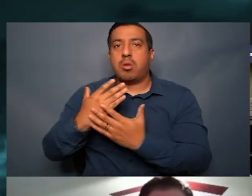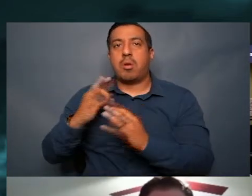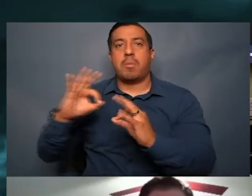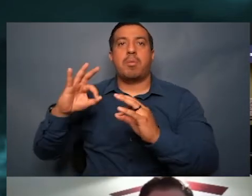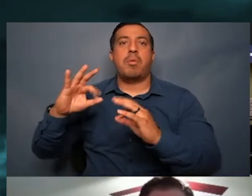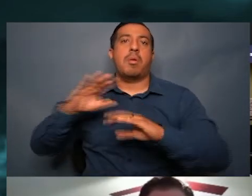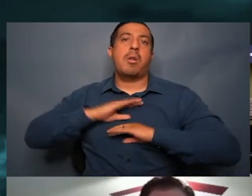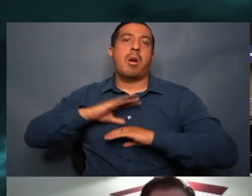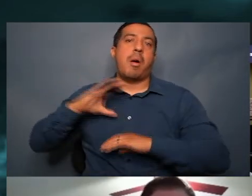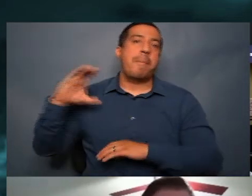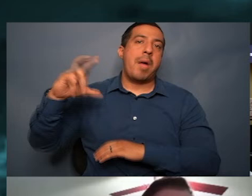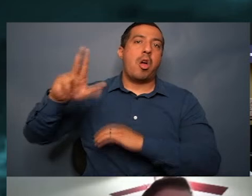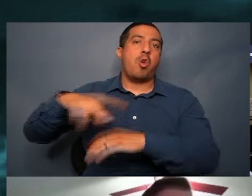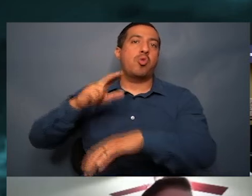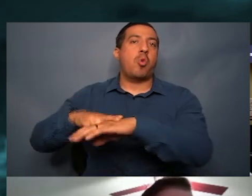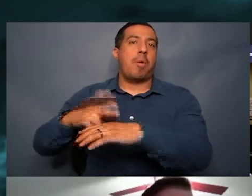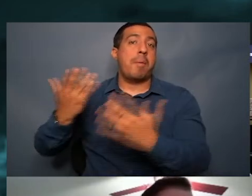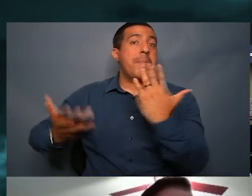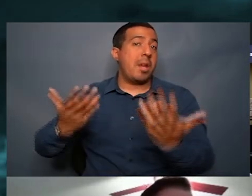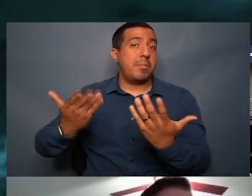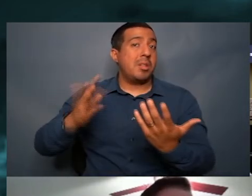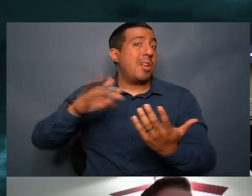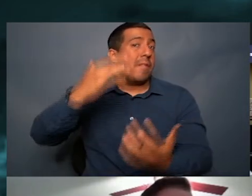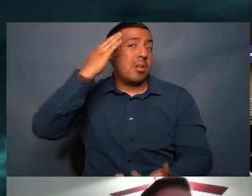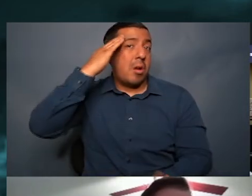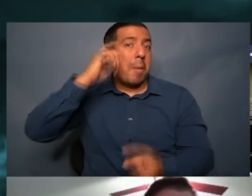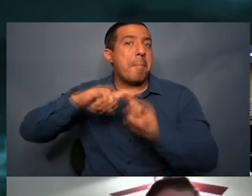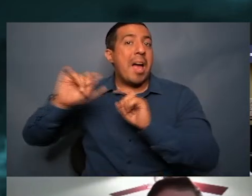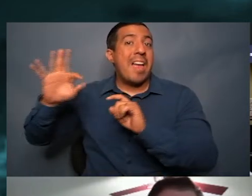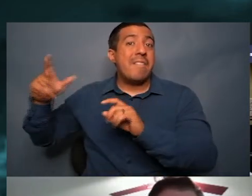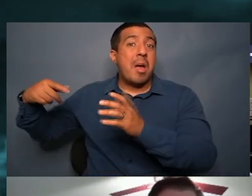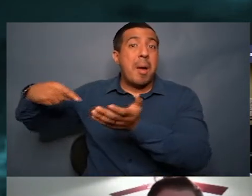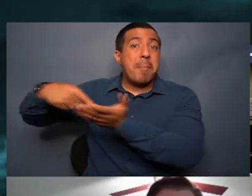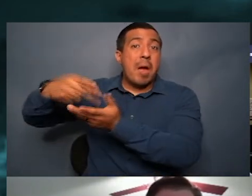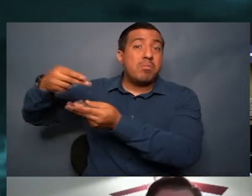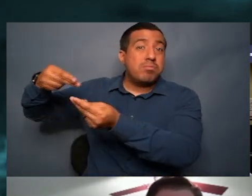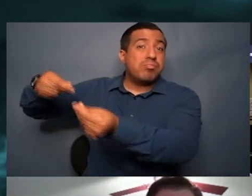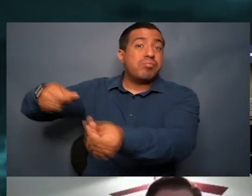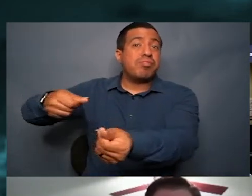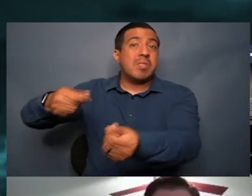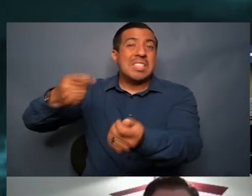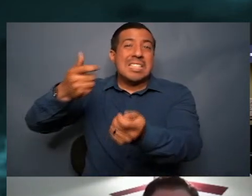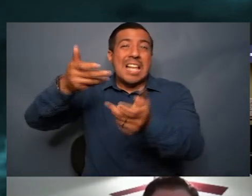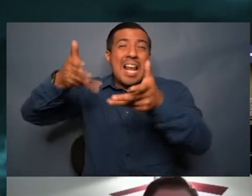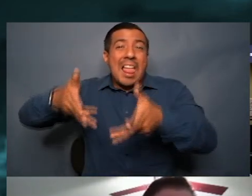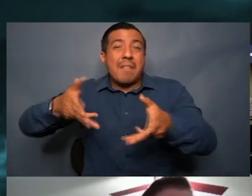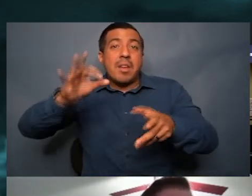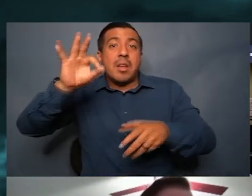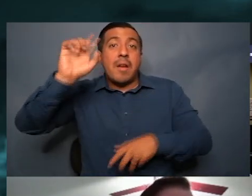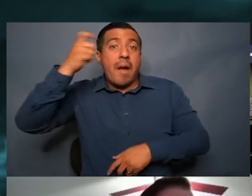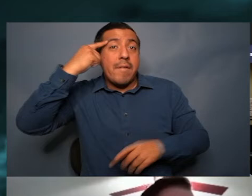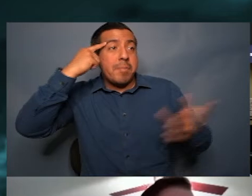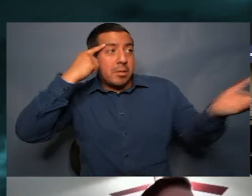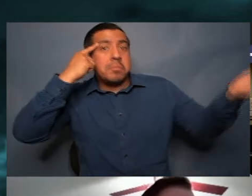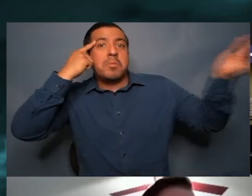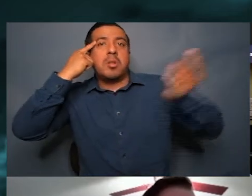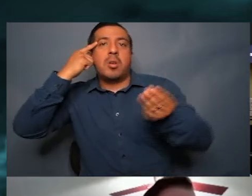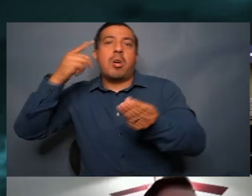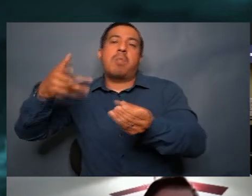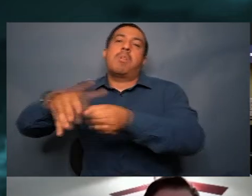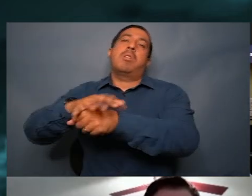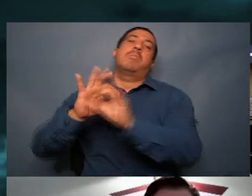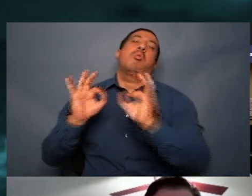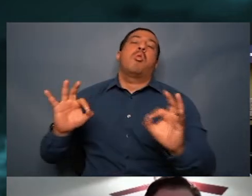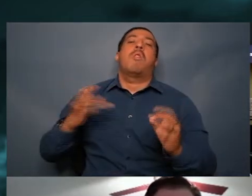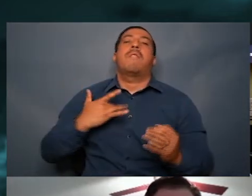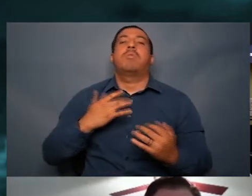just speaking of. But yeah, I agree that it can be somewhat take a little bit longer than normal. There have